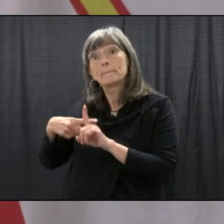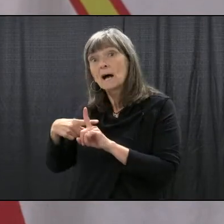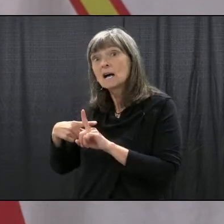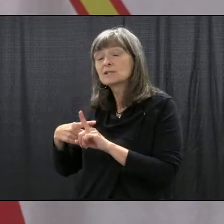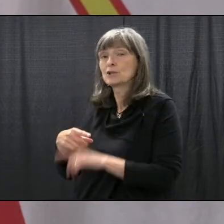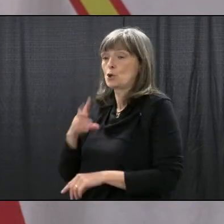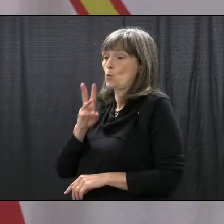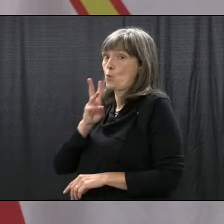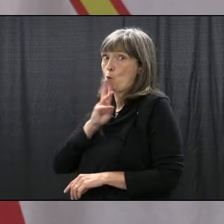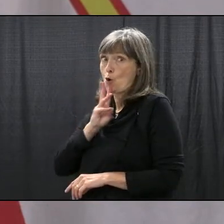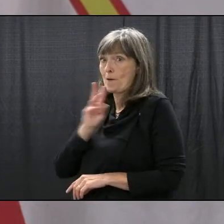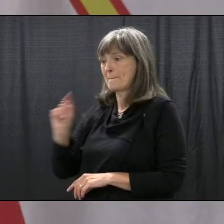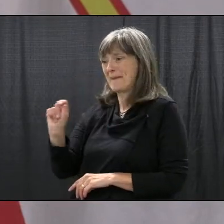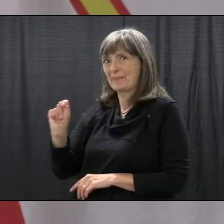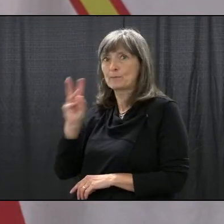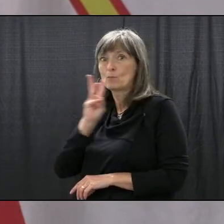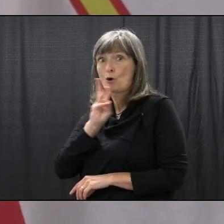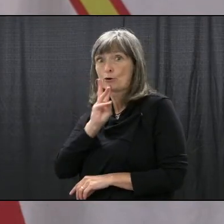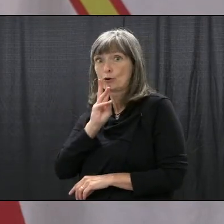testing now that